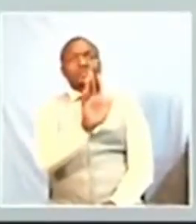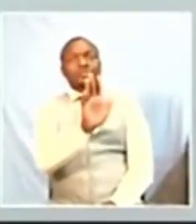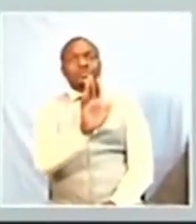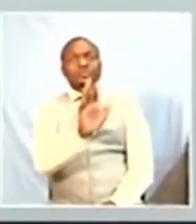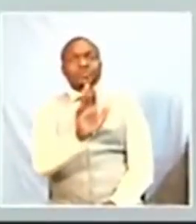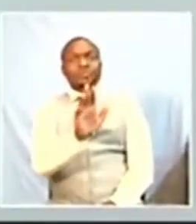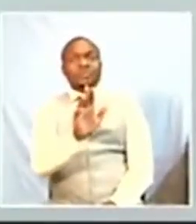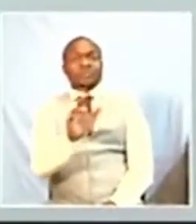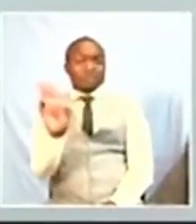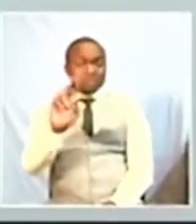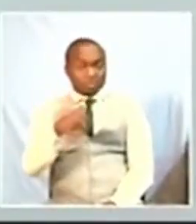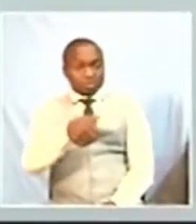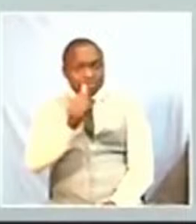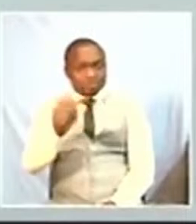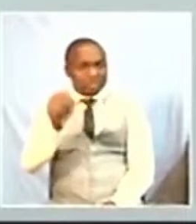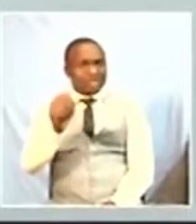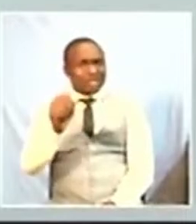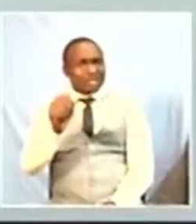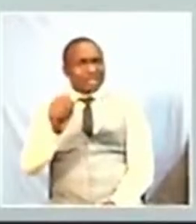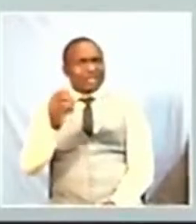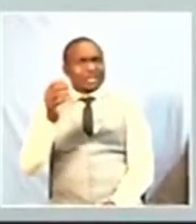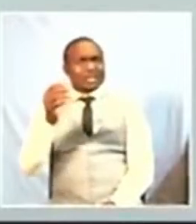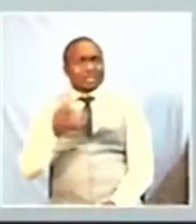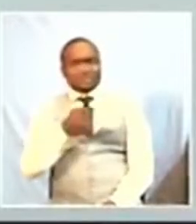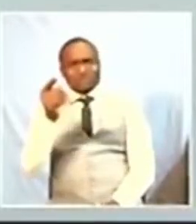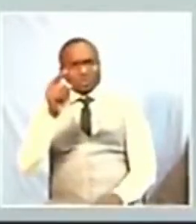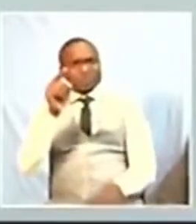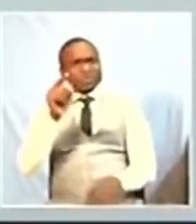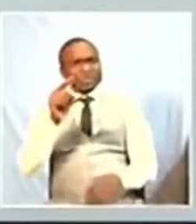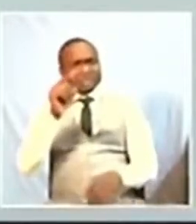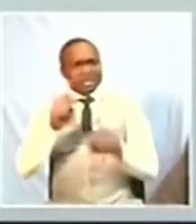there is no sense of urgency. You can't move in the